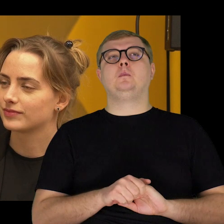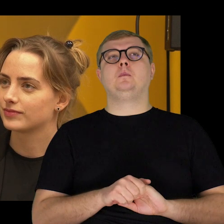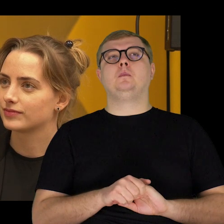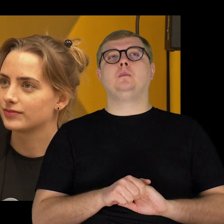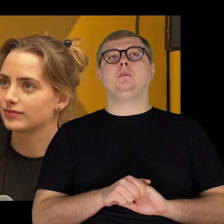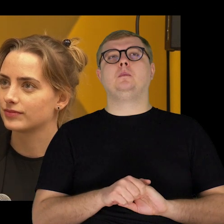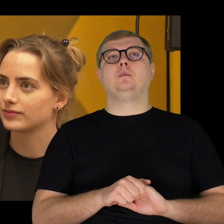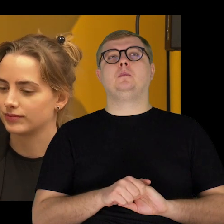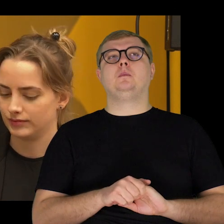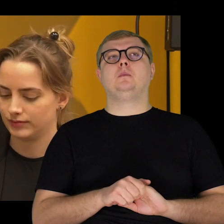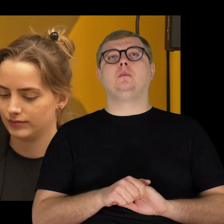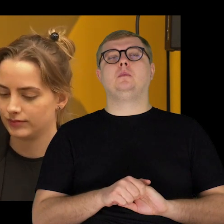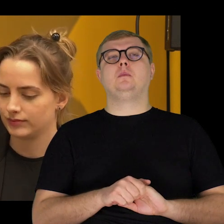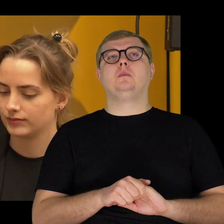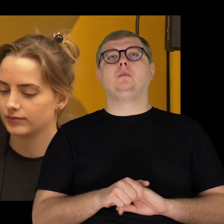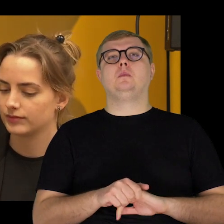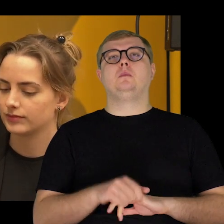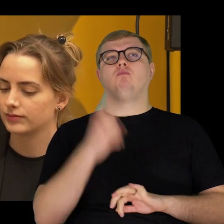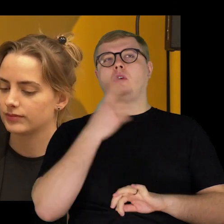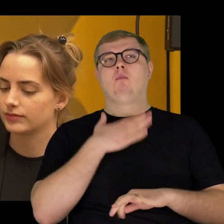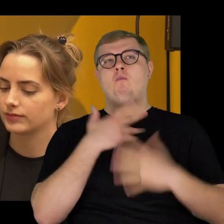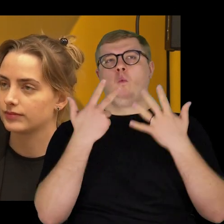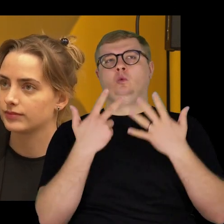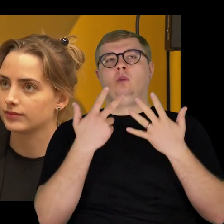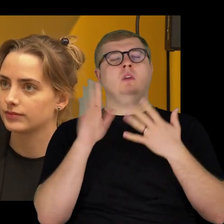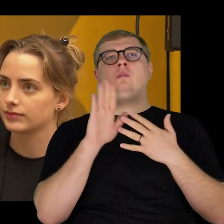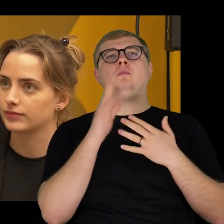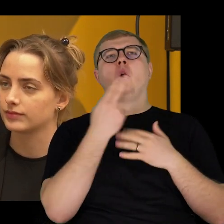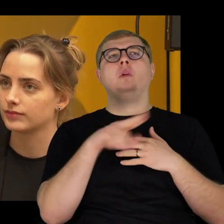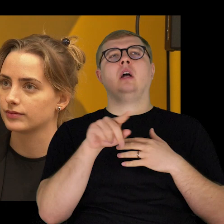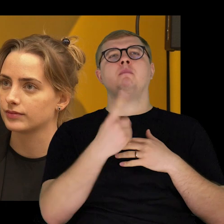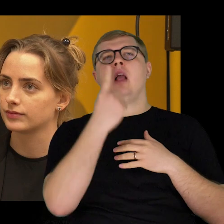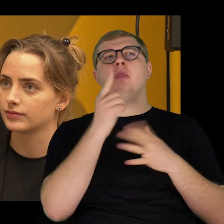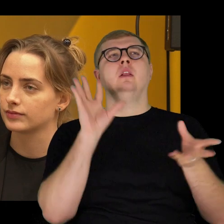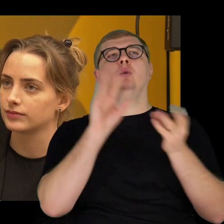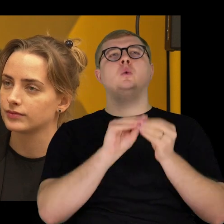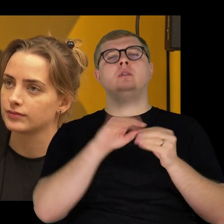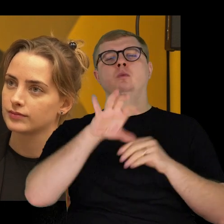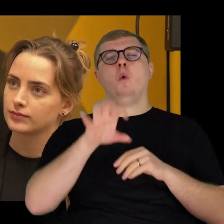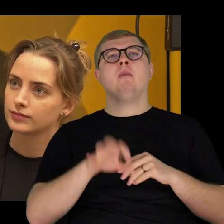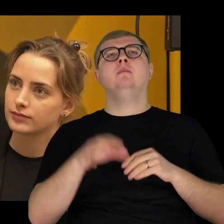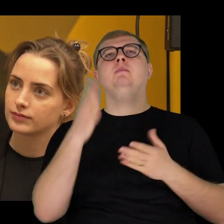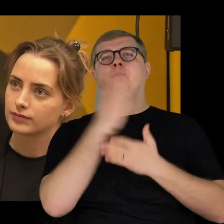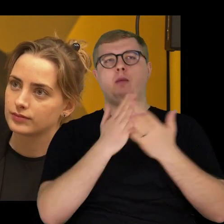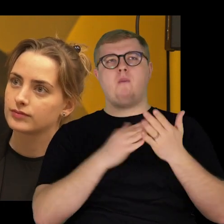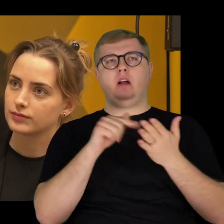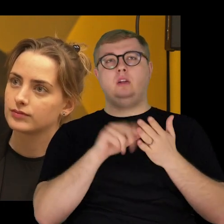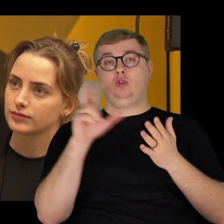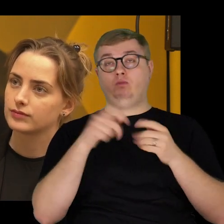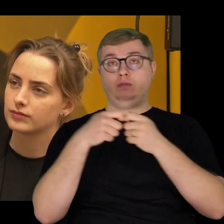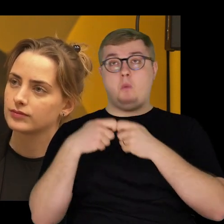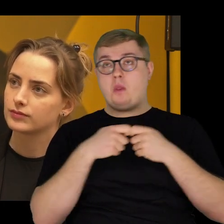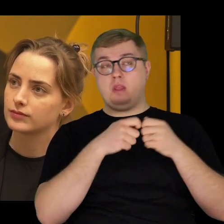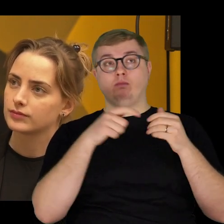no, I had another thought, but maybe it was about the sort of one of the dimensions of hybrid mapping is this kind of joint spatial display. Was that what you were going